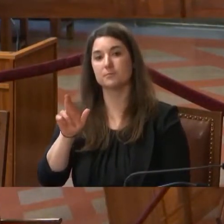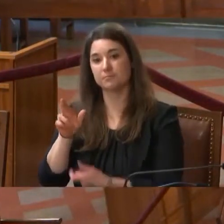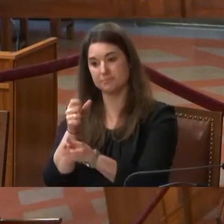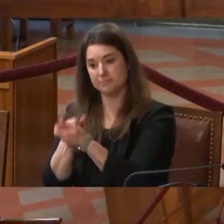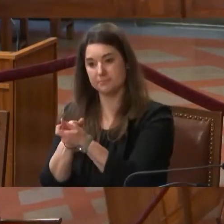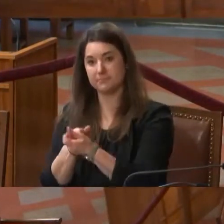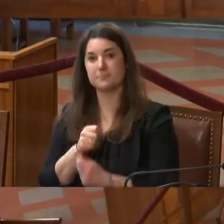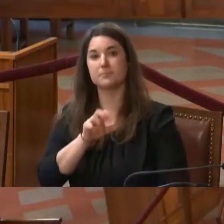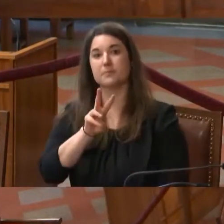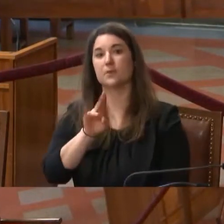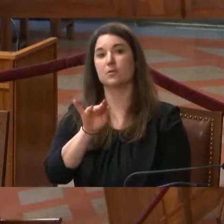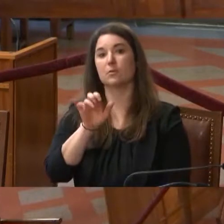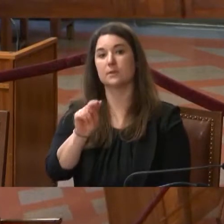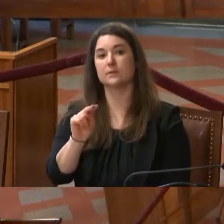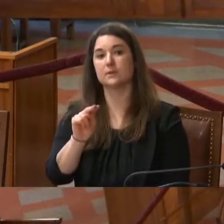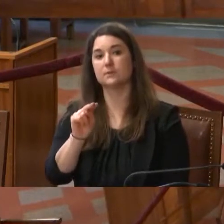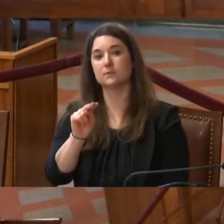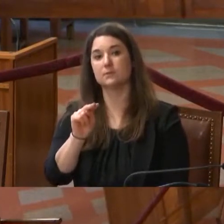Aye. Mr. Wilson.